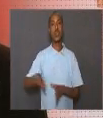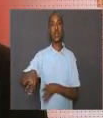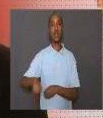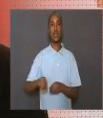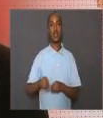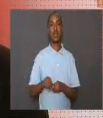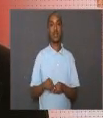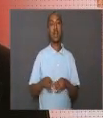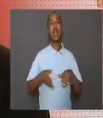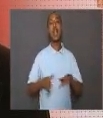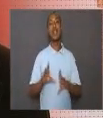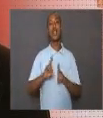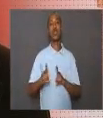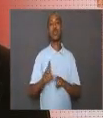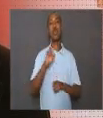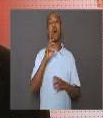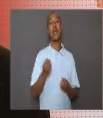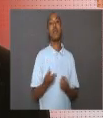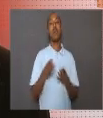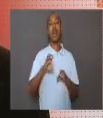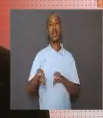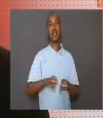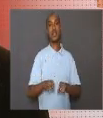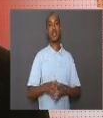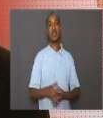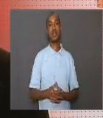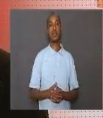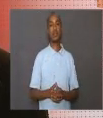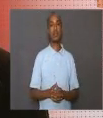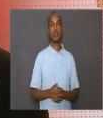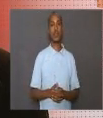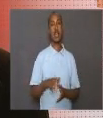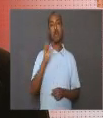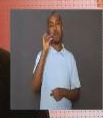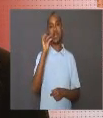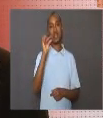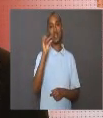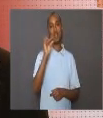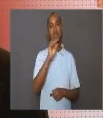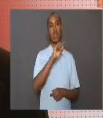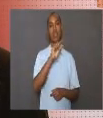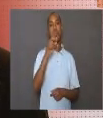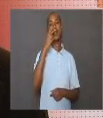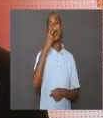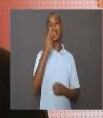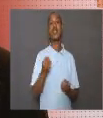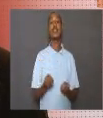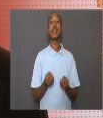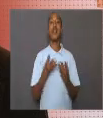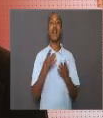Students, let us do one more activity. In a moment, you will see